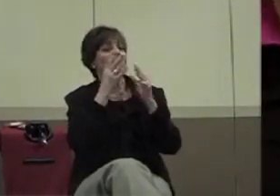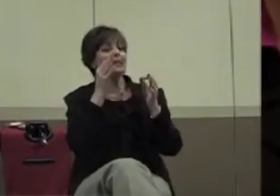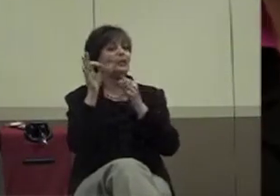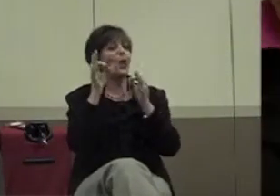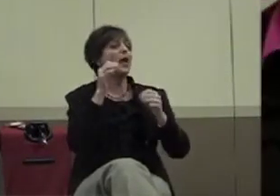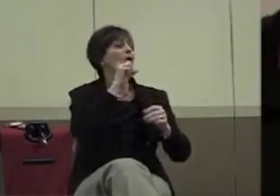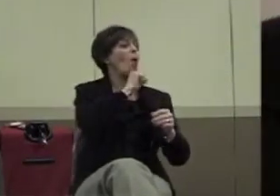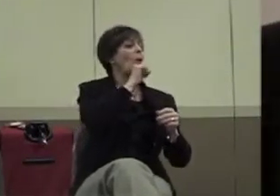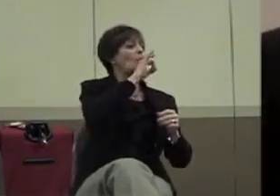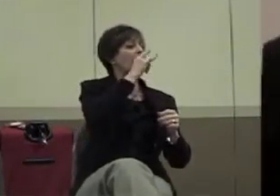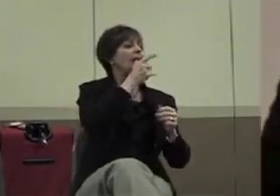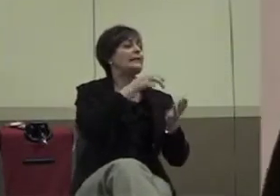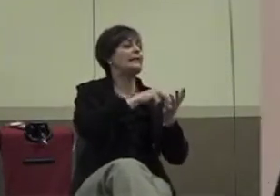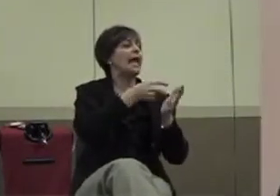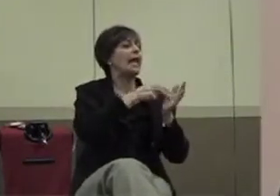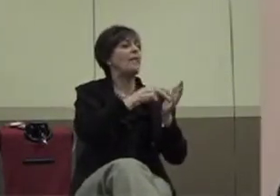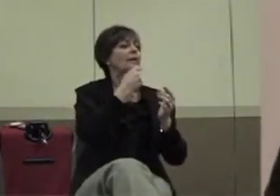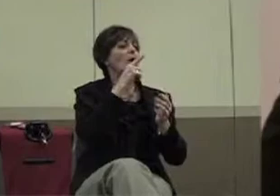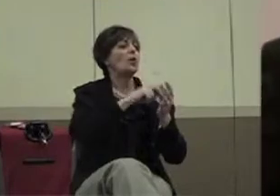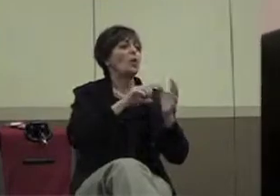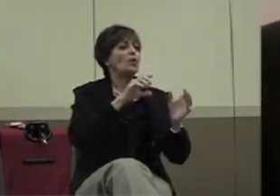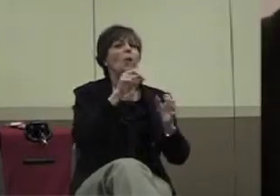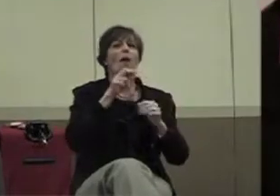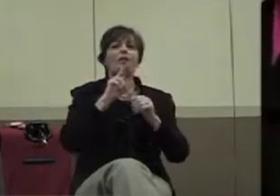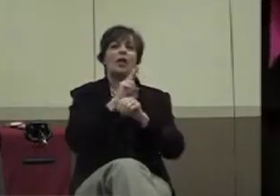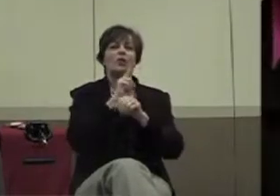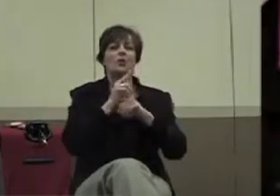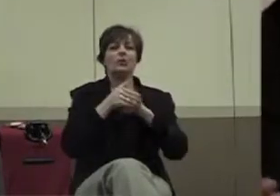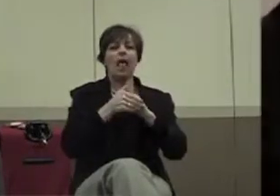they do use helping verbs with that. But